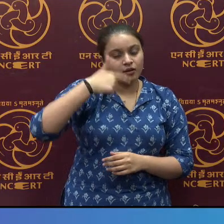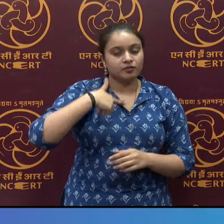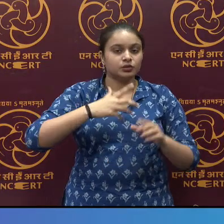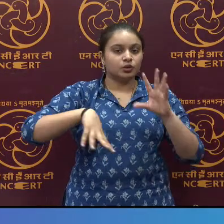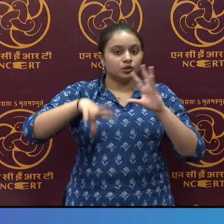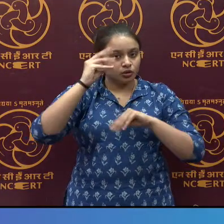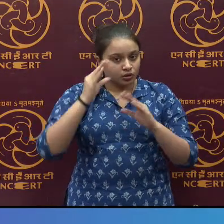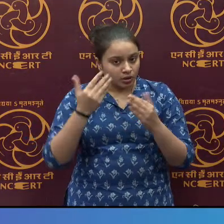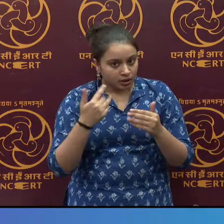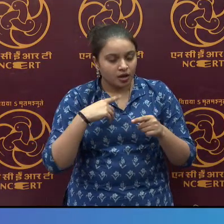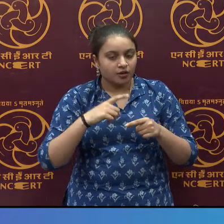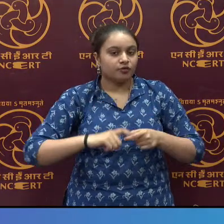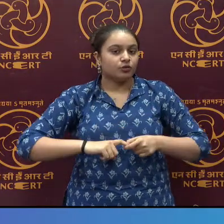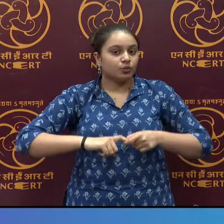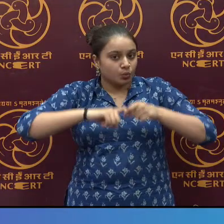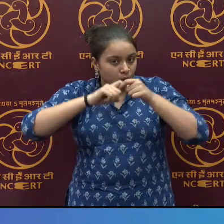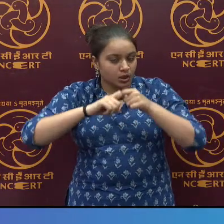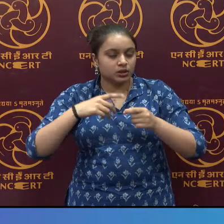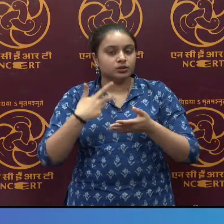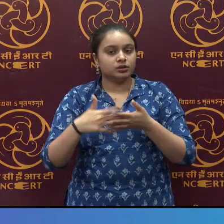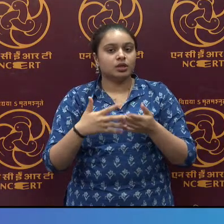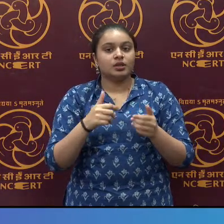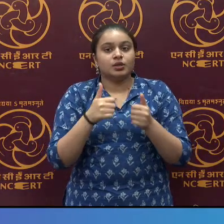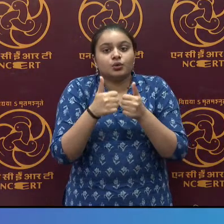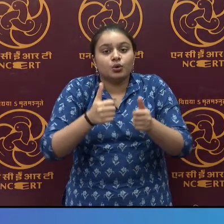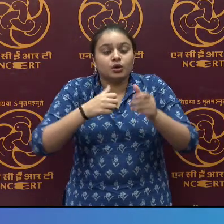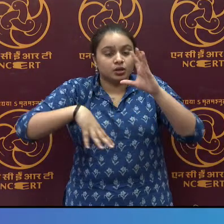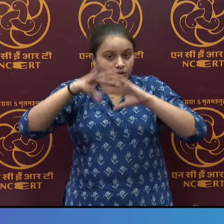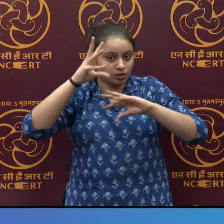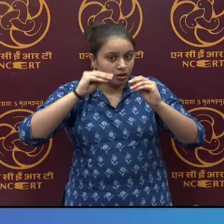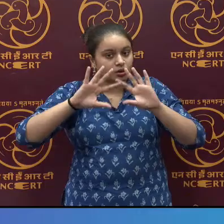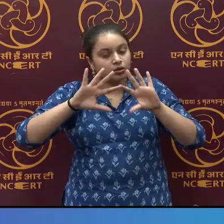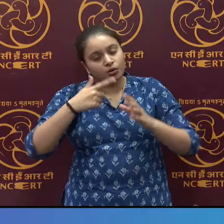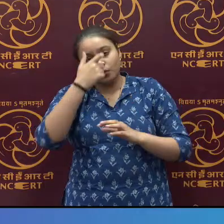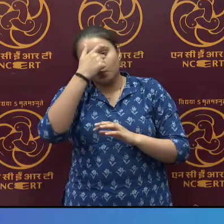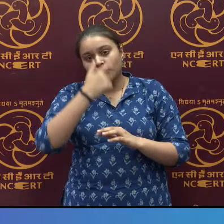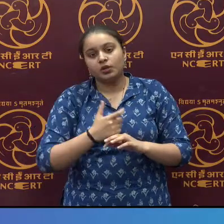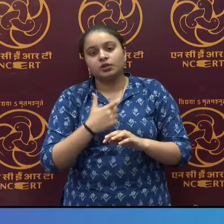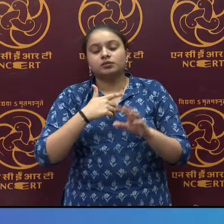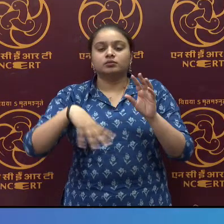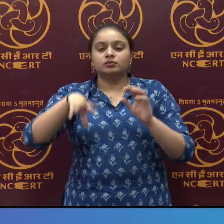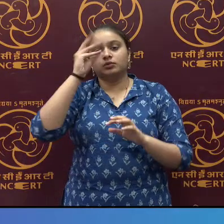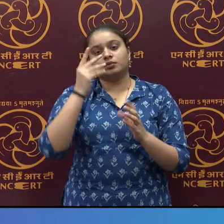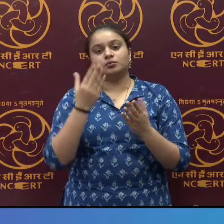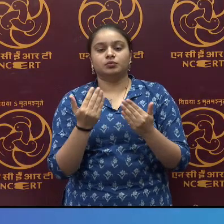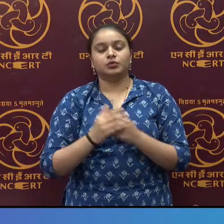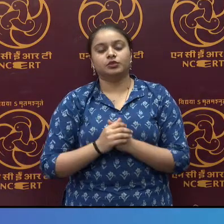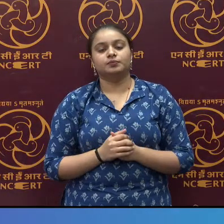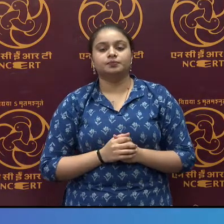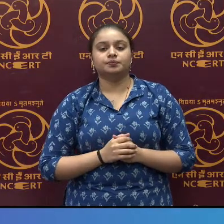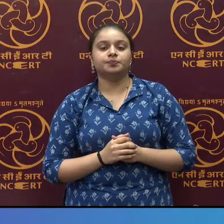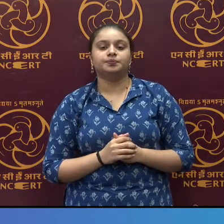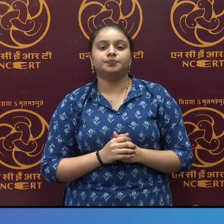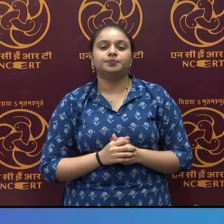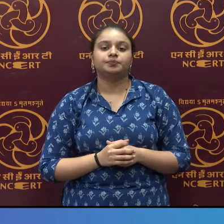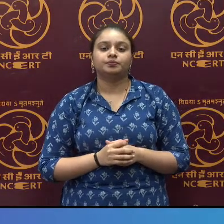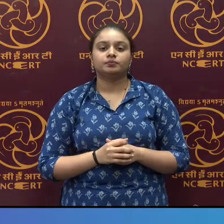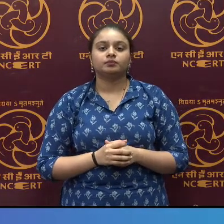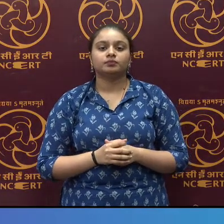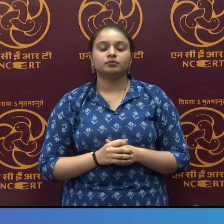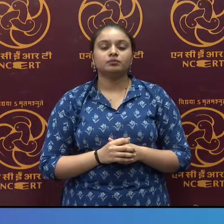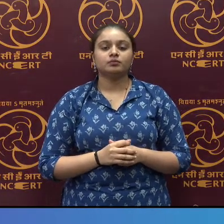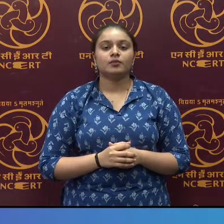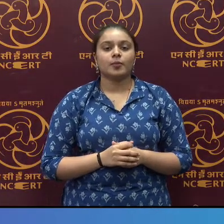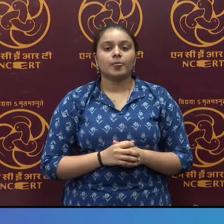be a quality of any good learner or any human being, you learn that. Very well pointed out.